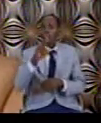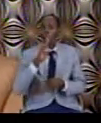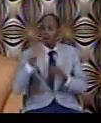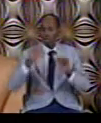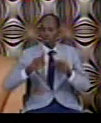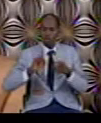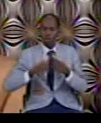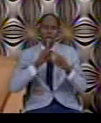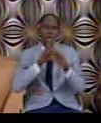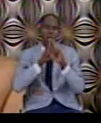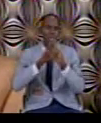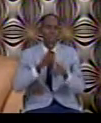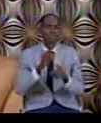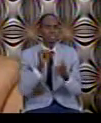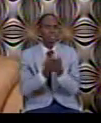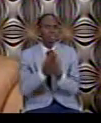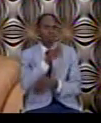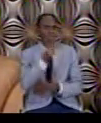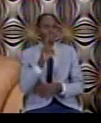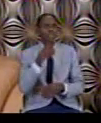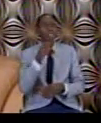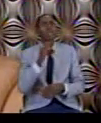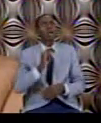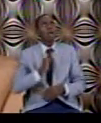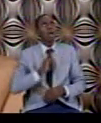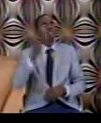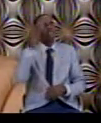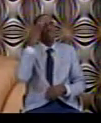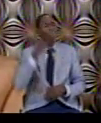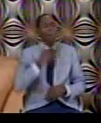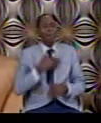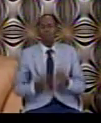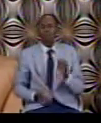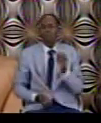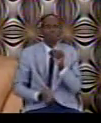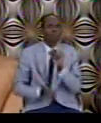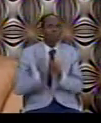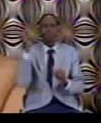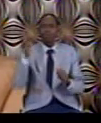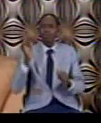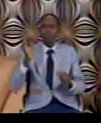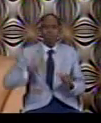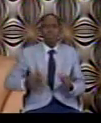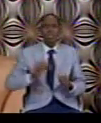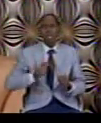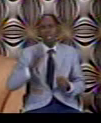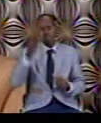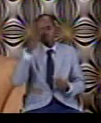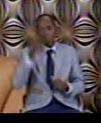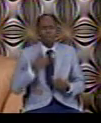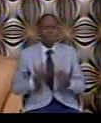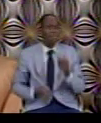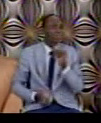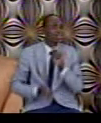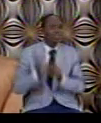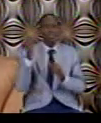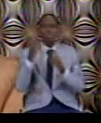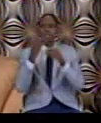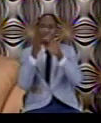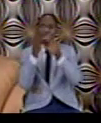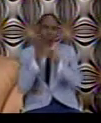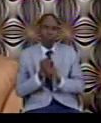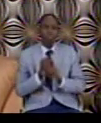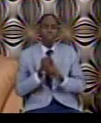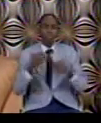that question. And you say, I know my greatest profit. I know that my greatest possession, I know that my